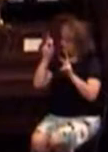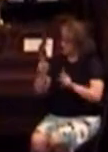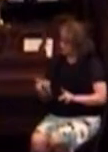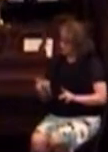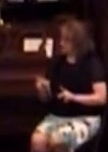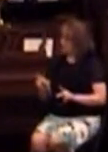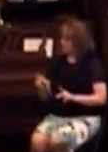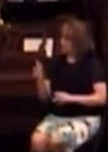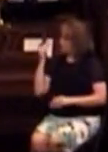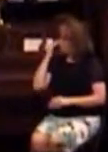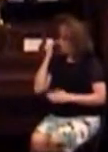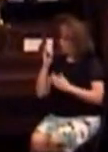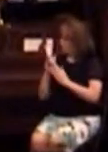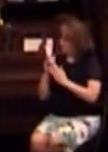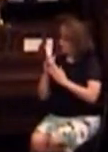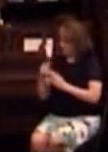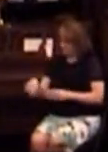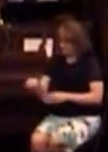How do you figure that out?